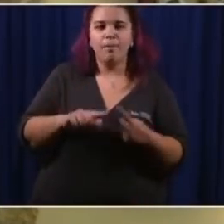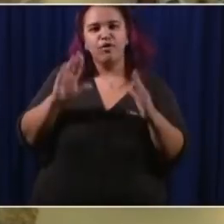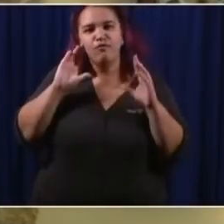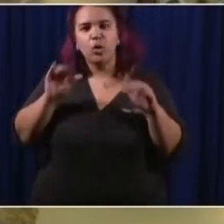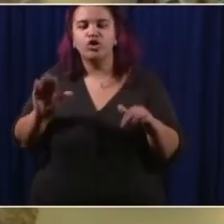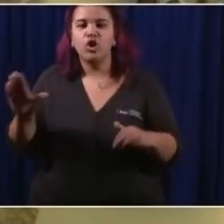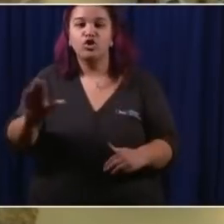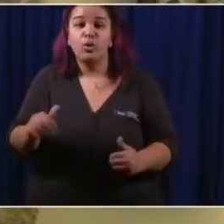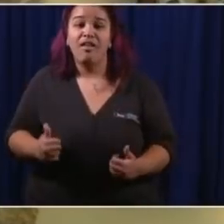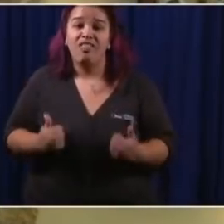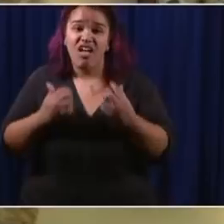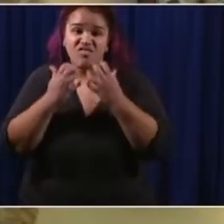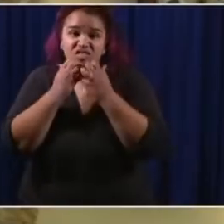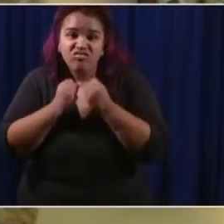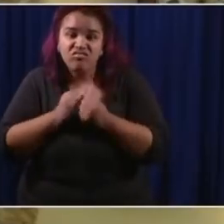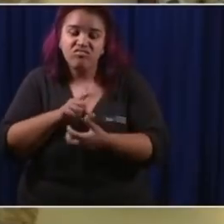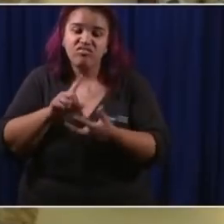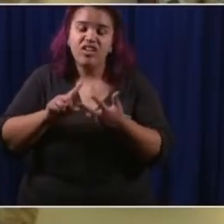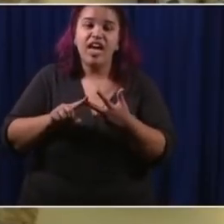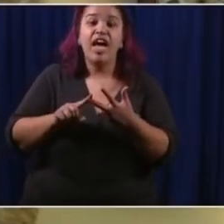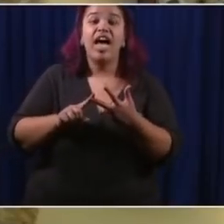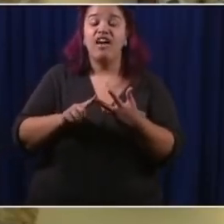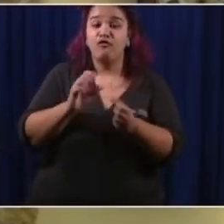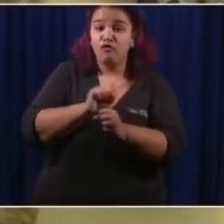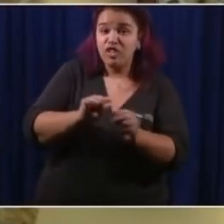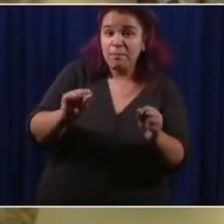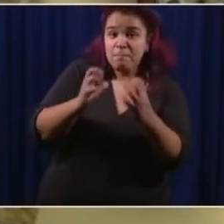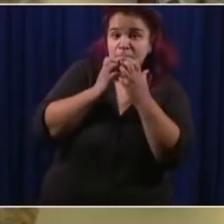focus on keeping this state moving forward.